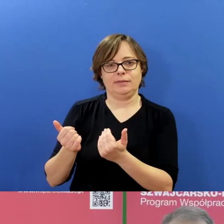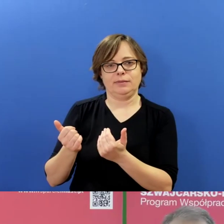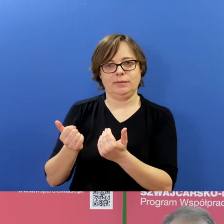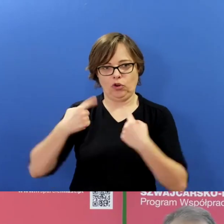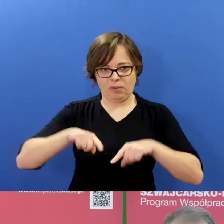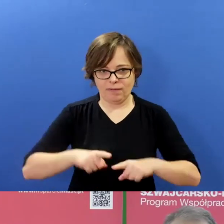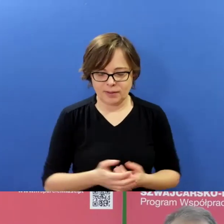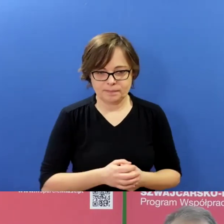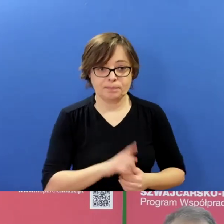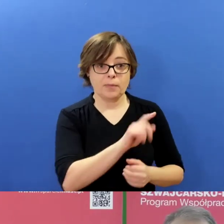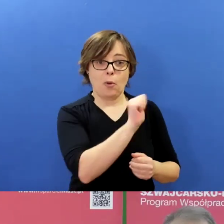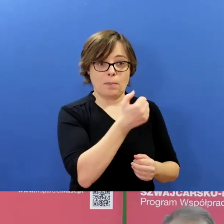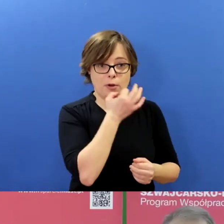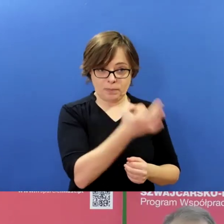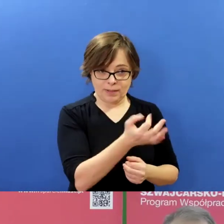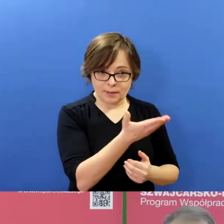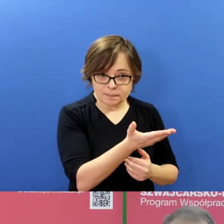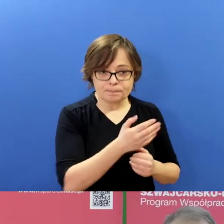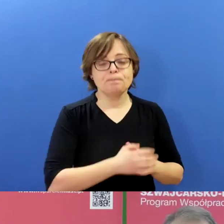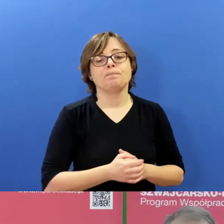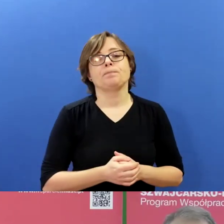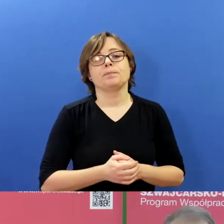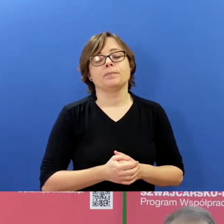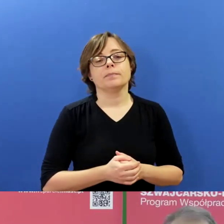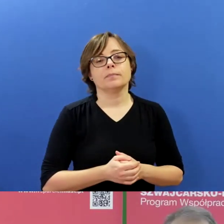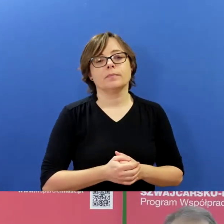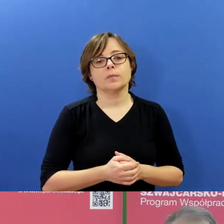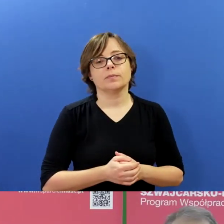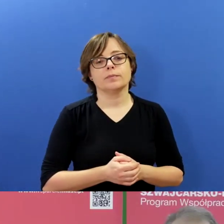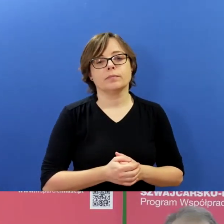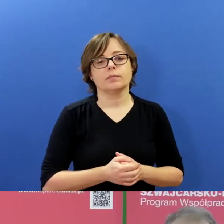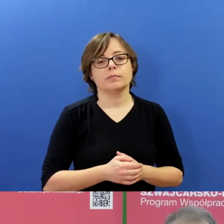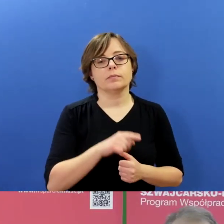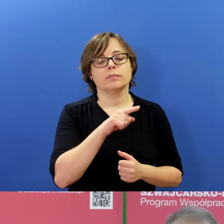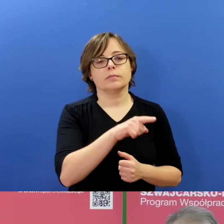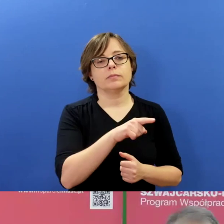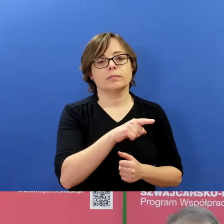question, it refers to the Landsgemeinde in Switzerland, where some